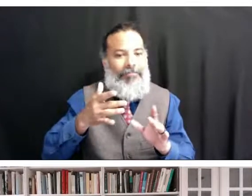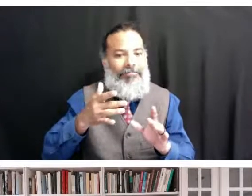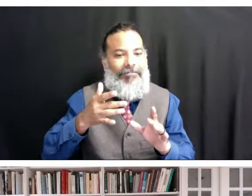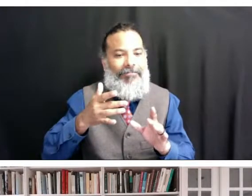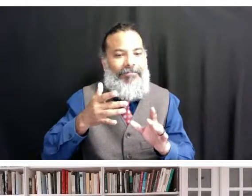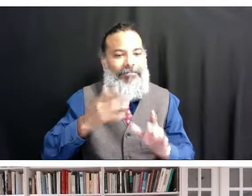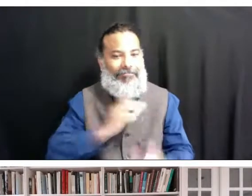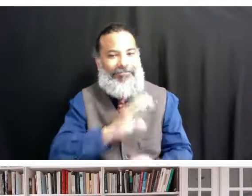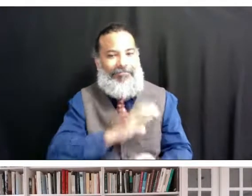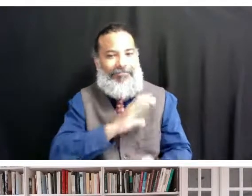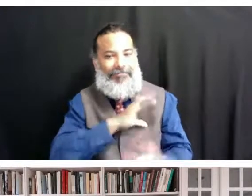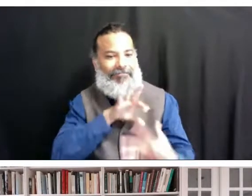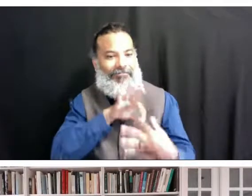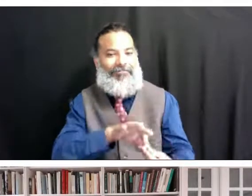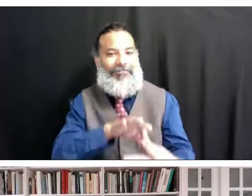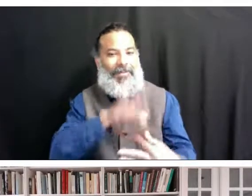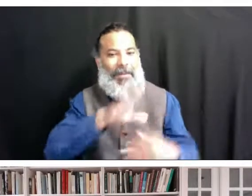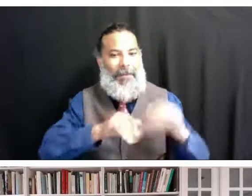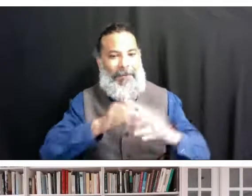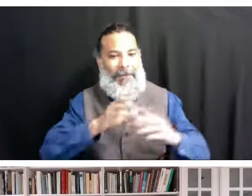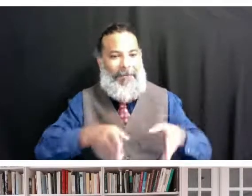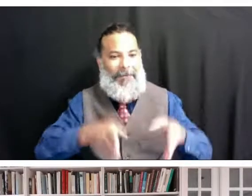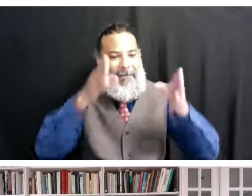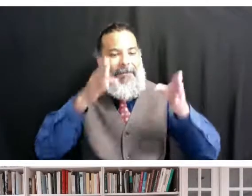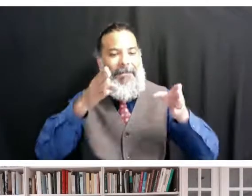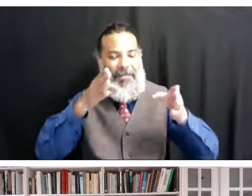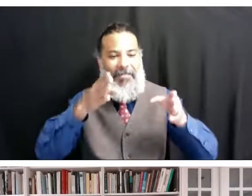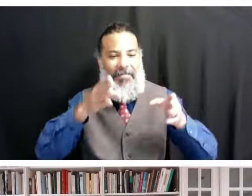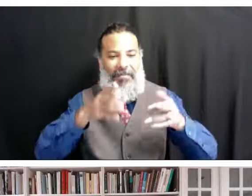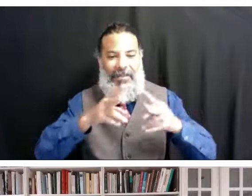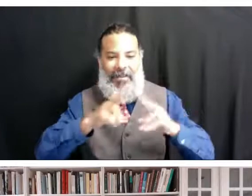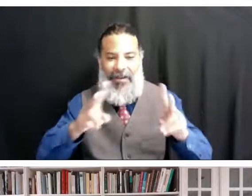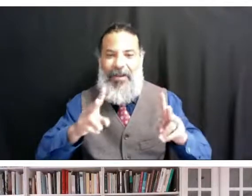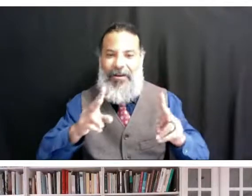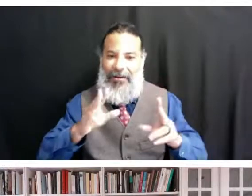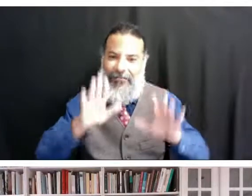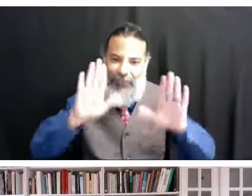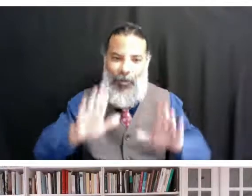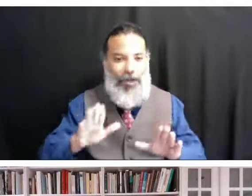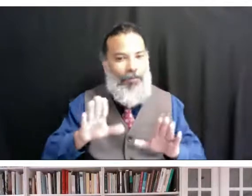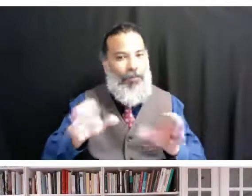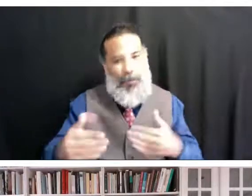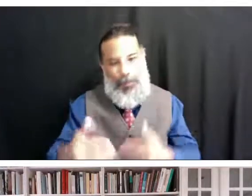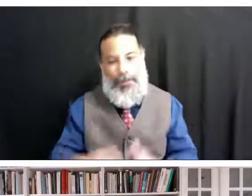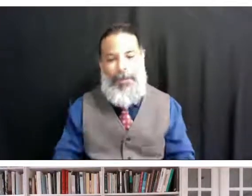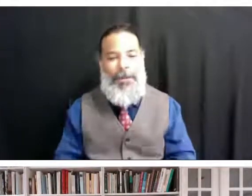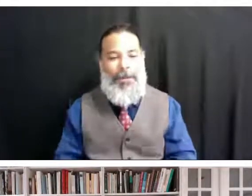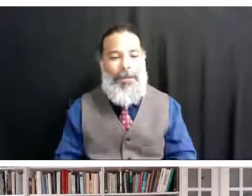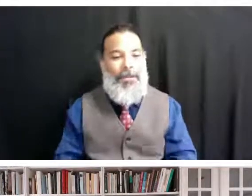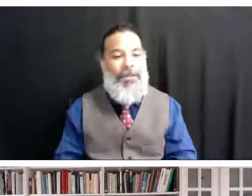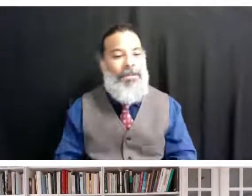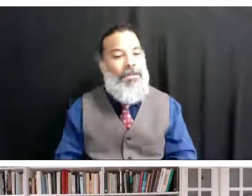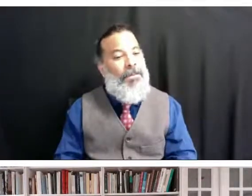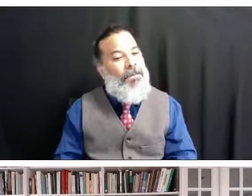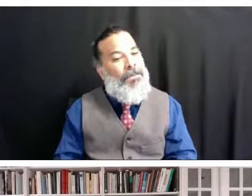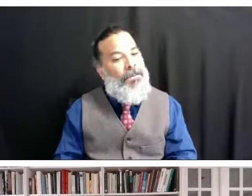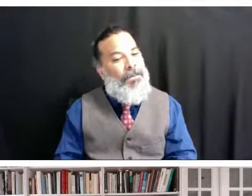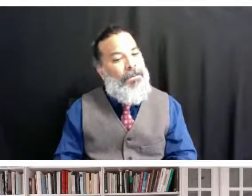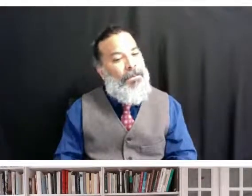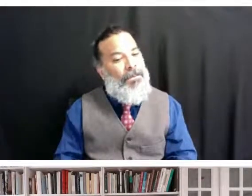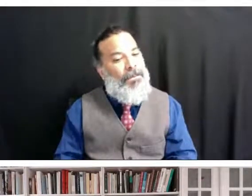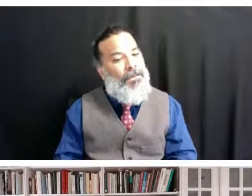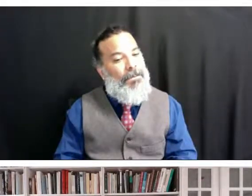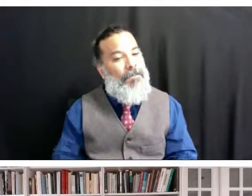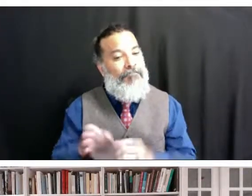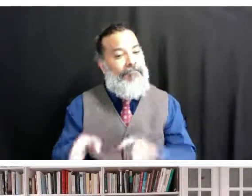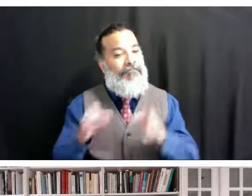characteristic of this unusual and really very spectacular room. In addition, you